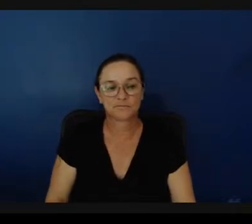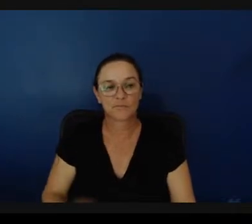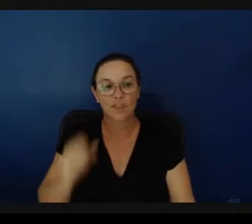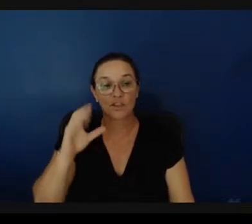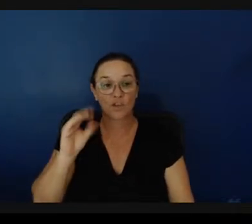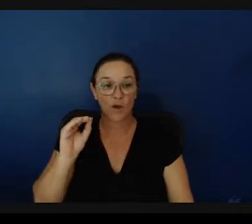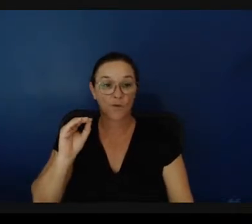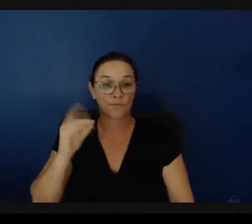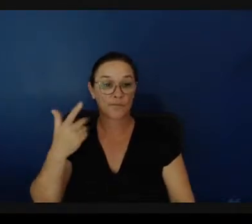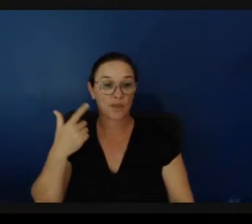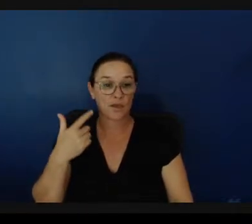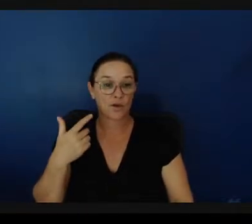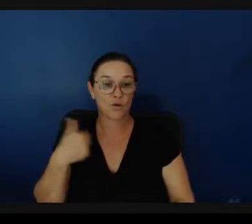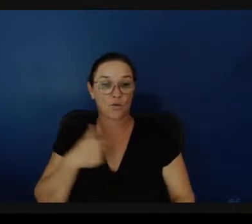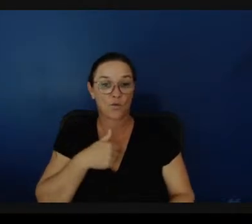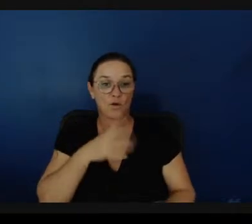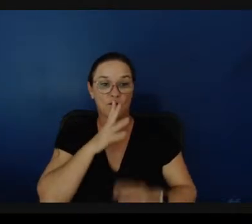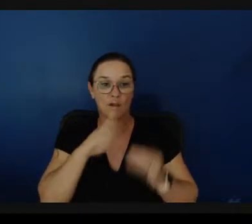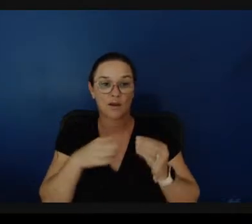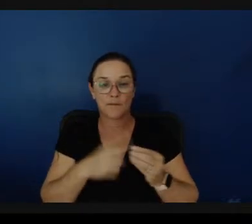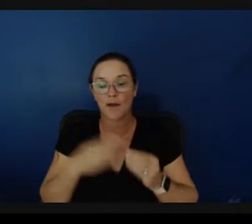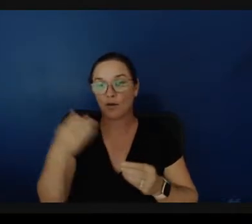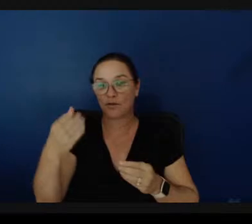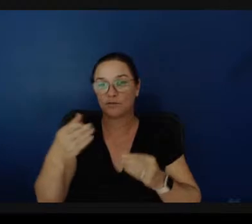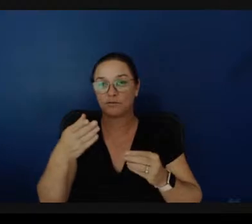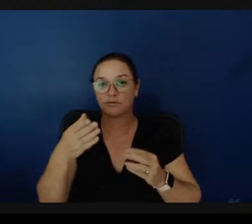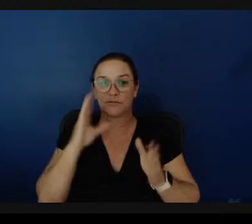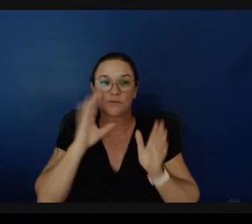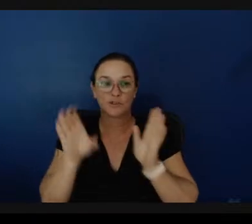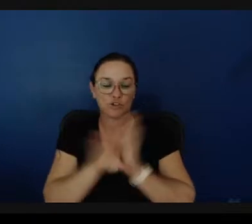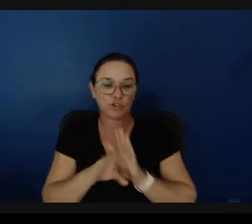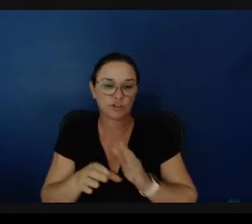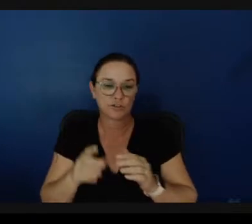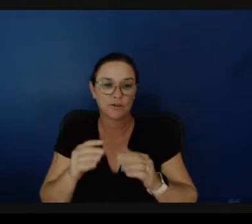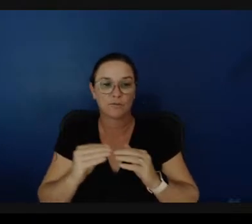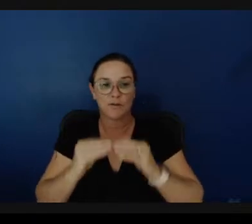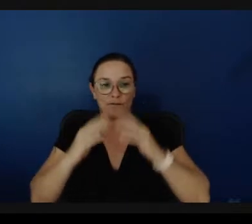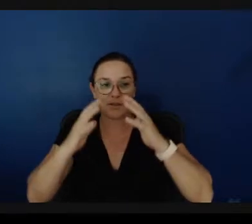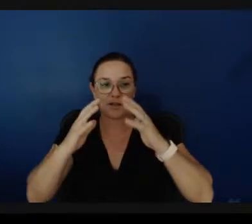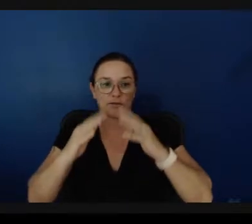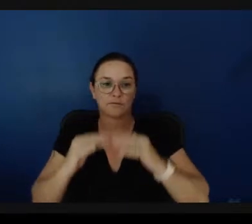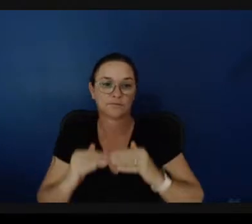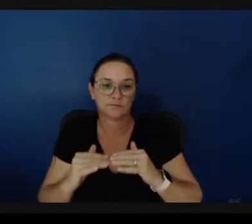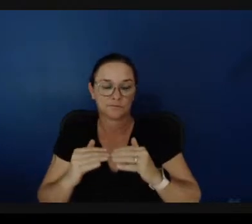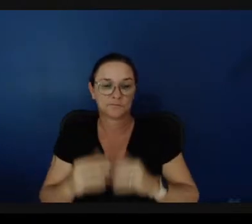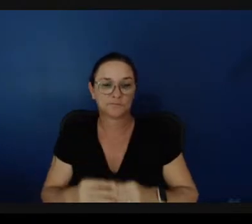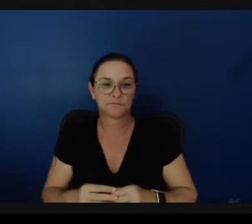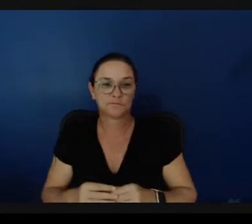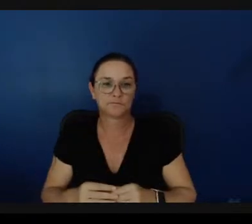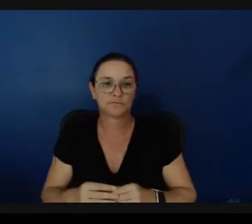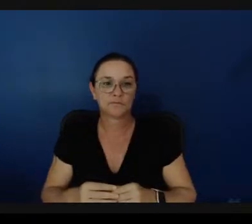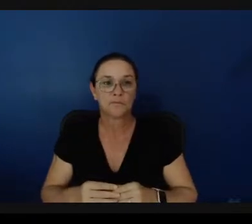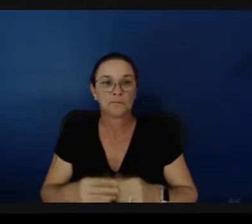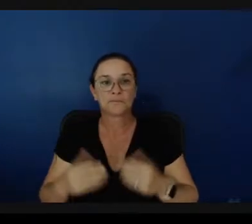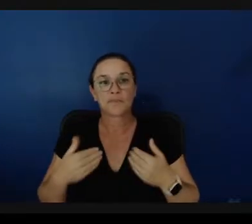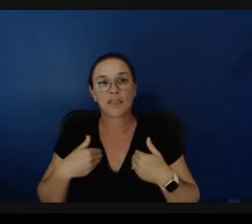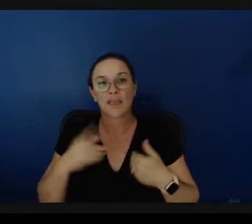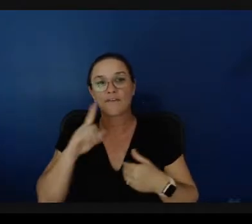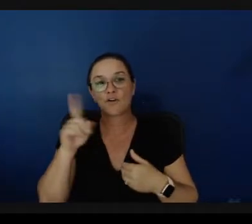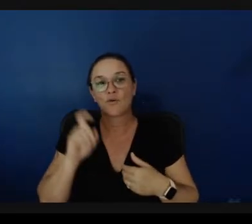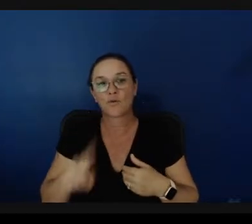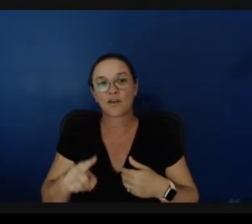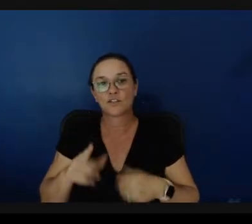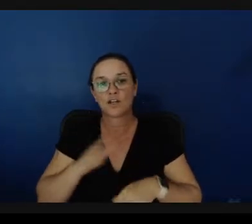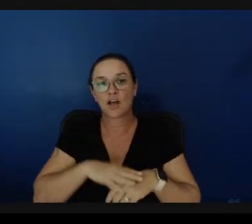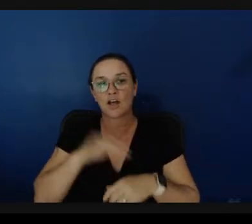So yeah, we're talking a little interferogram here, a little bit of it about the inflation, maybe potentially shallowing. Hey, I got a question for you on the